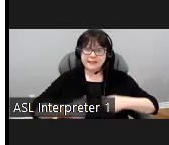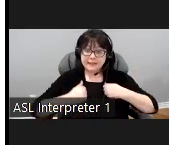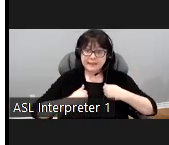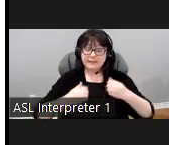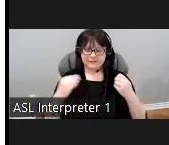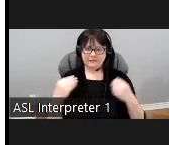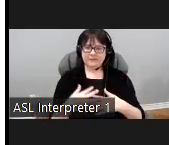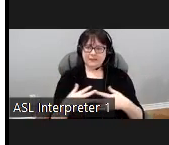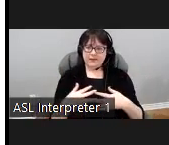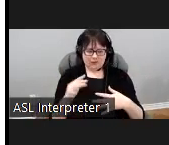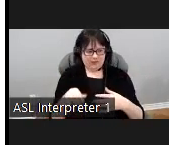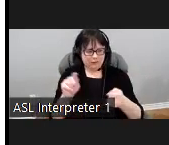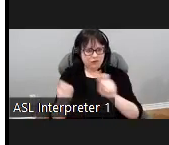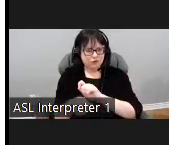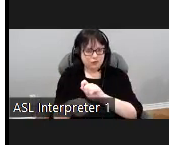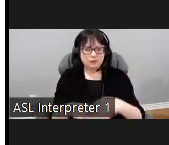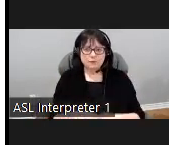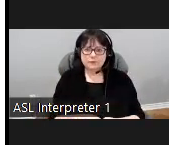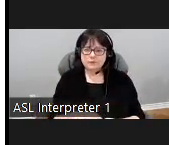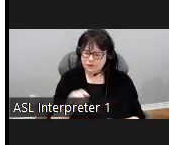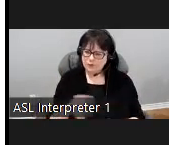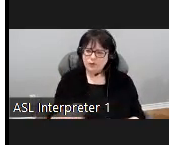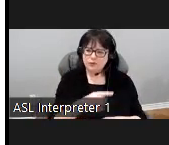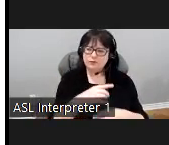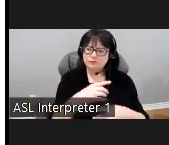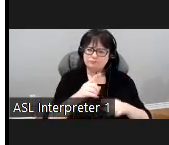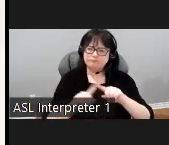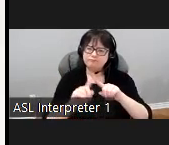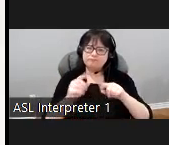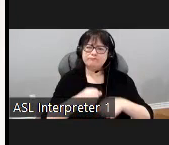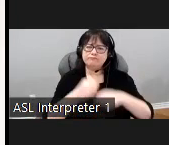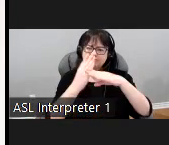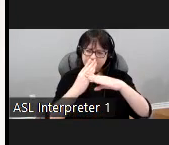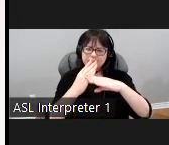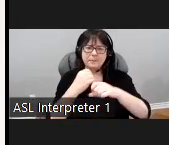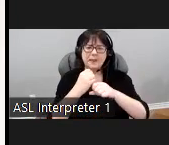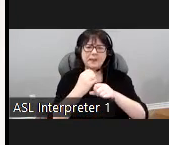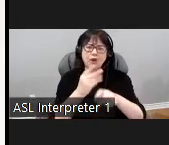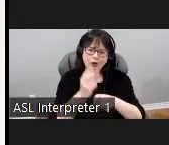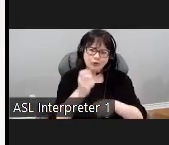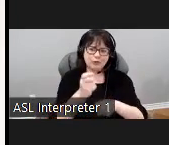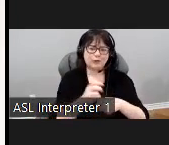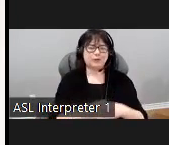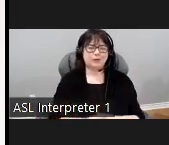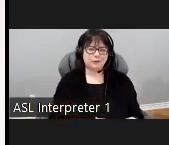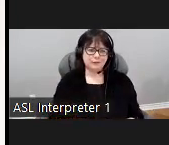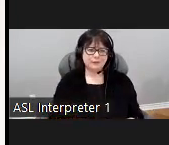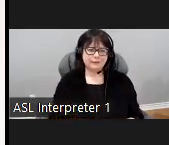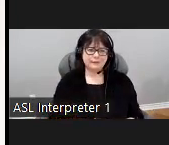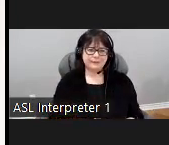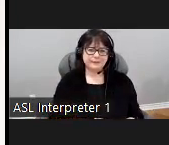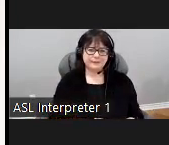All of these create barriers that make a difficult situation even more difficult. And of